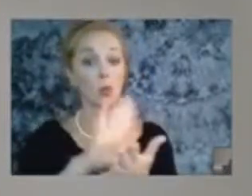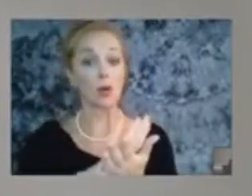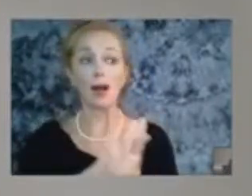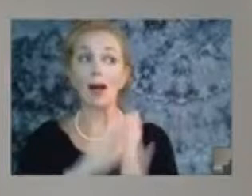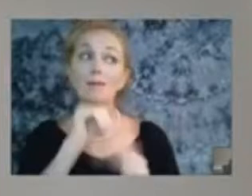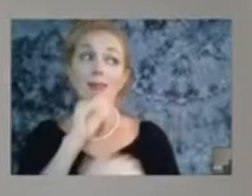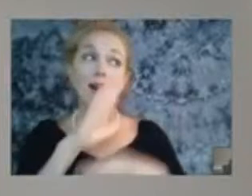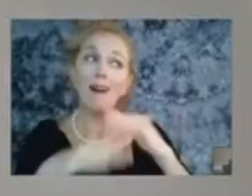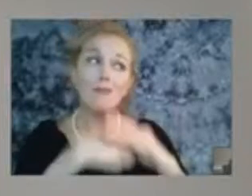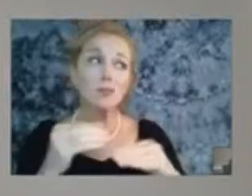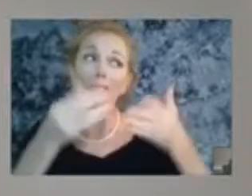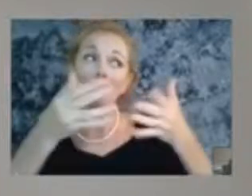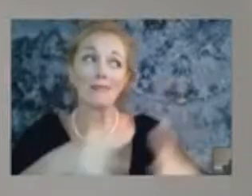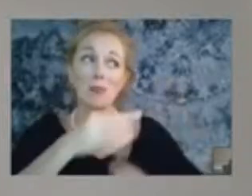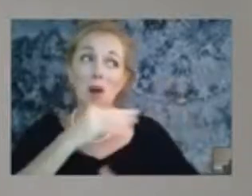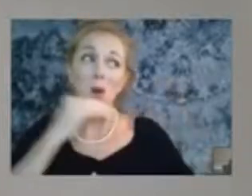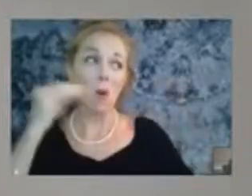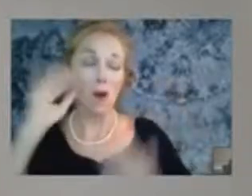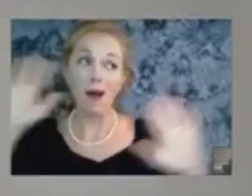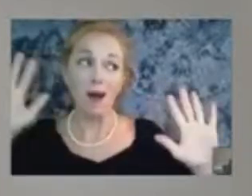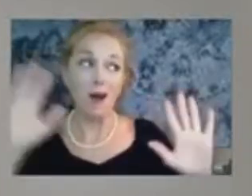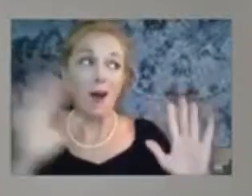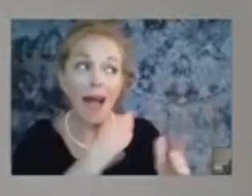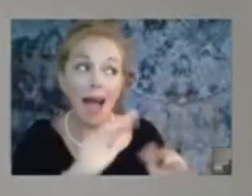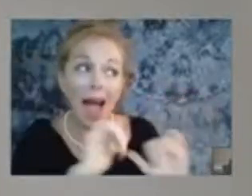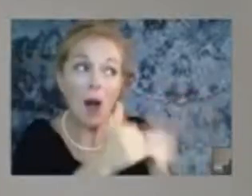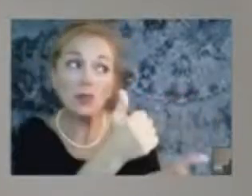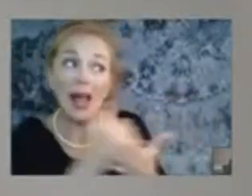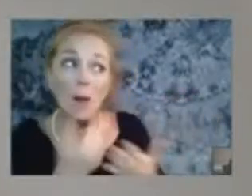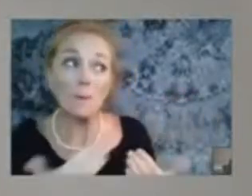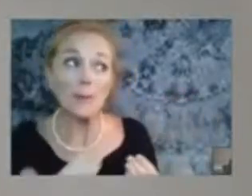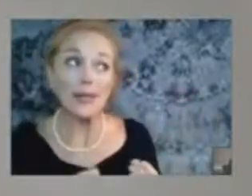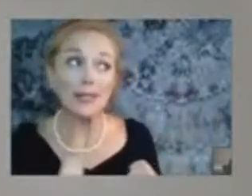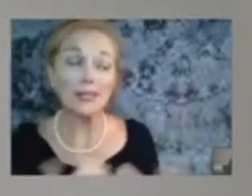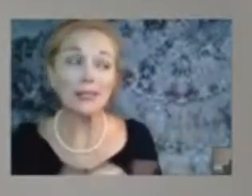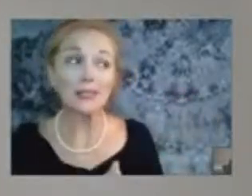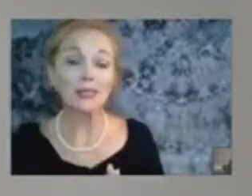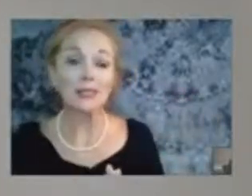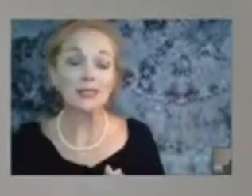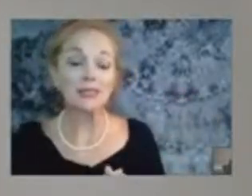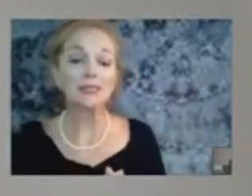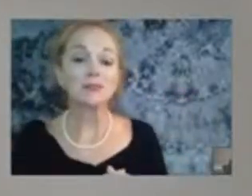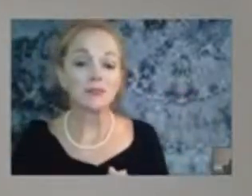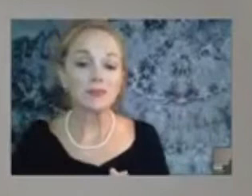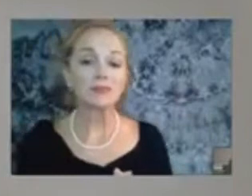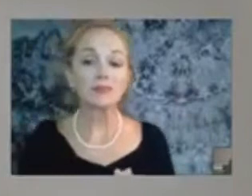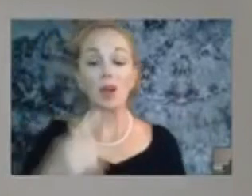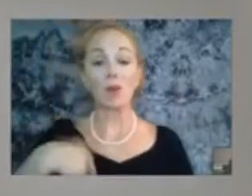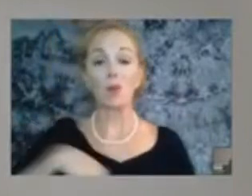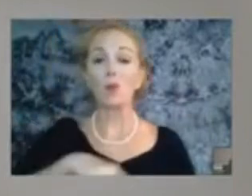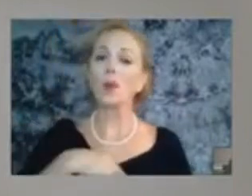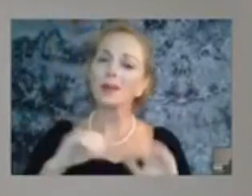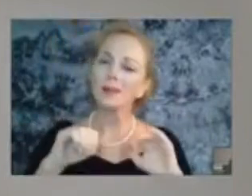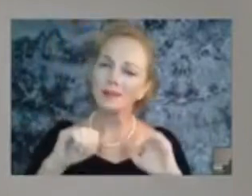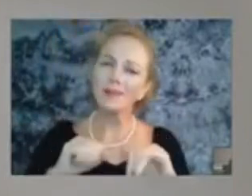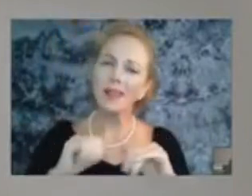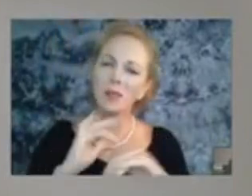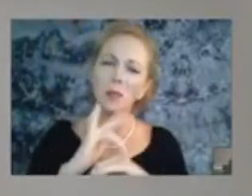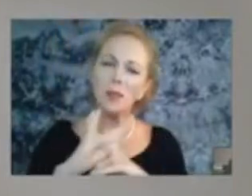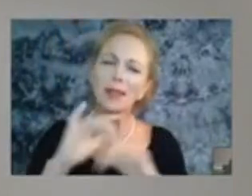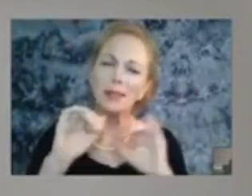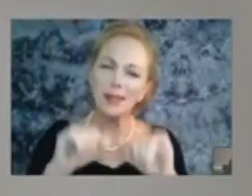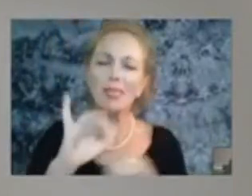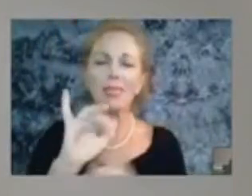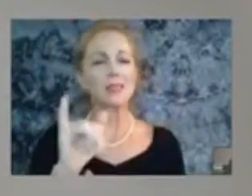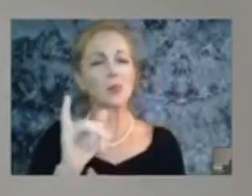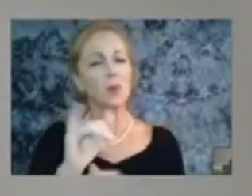leaving at home, so what are you going to do for me? And because we are in a position to make this available, then we should. So that's why we did that, and it seemed like